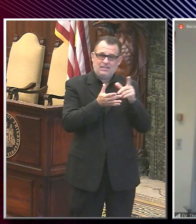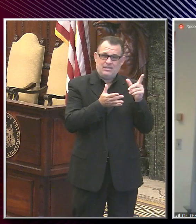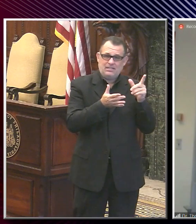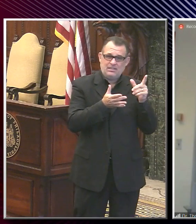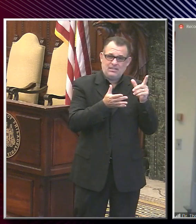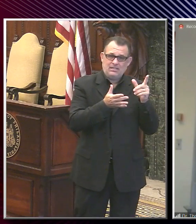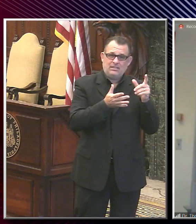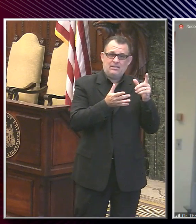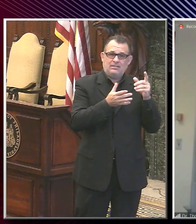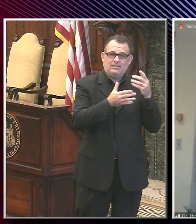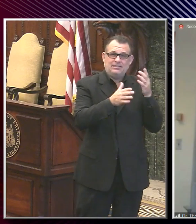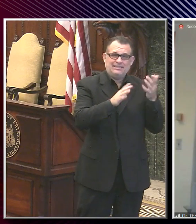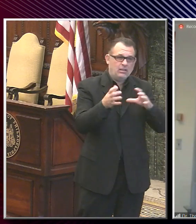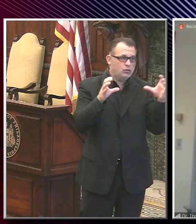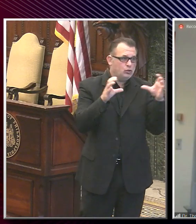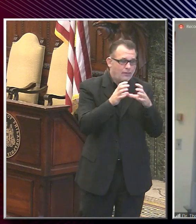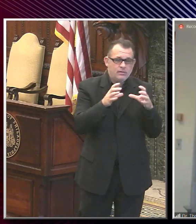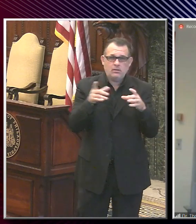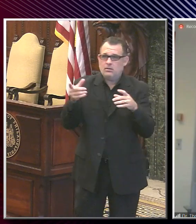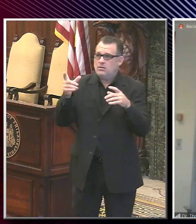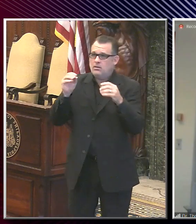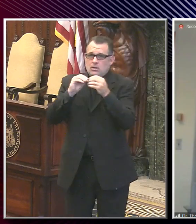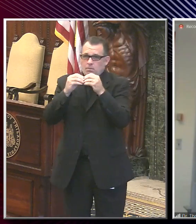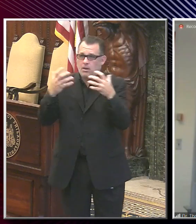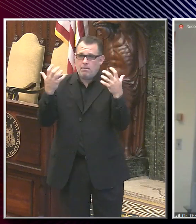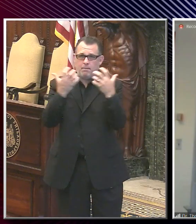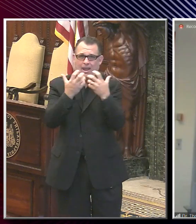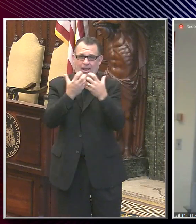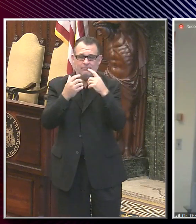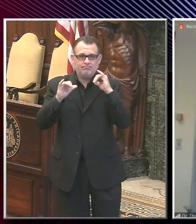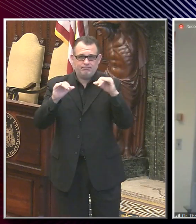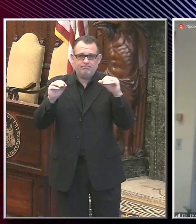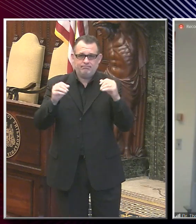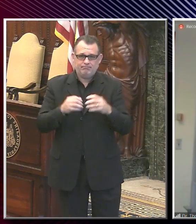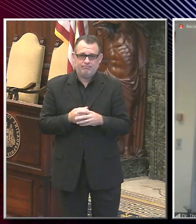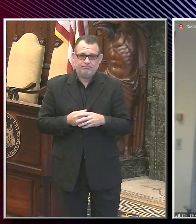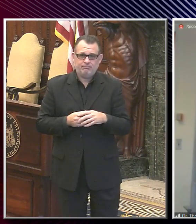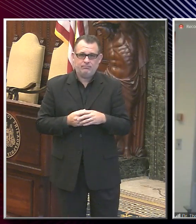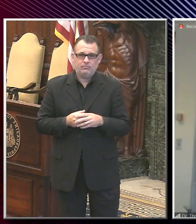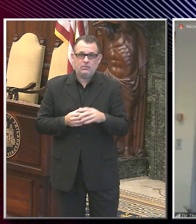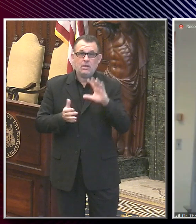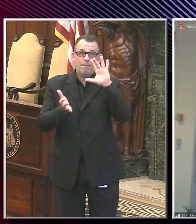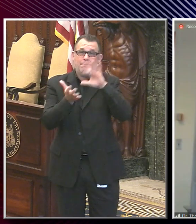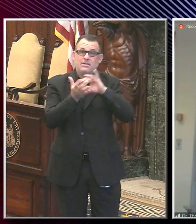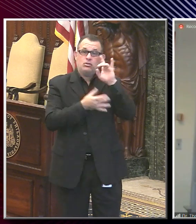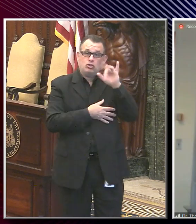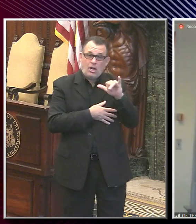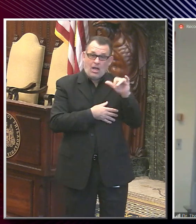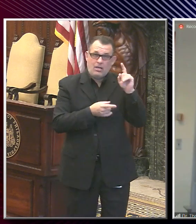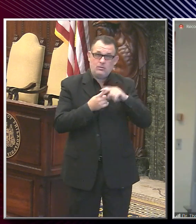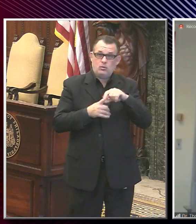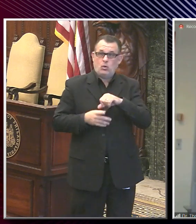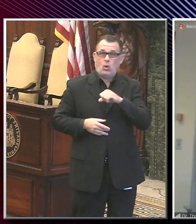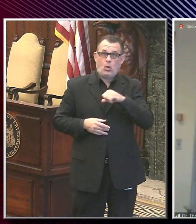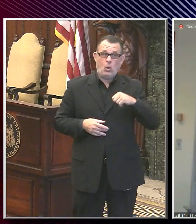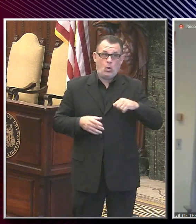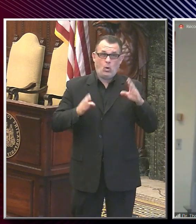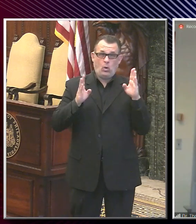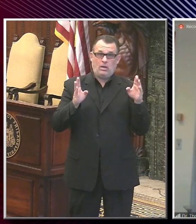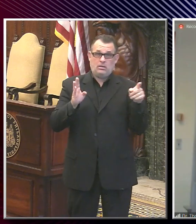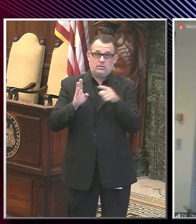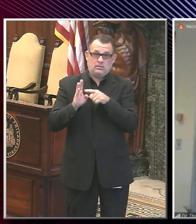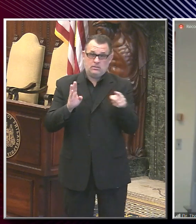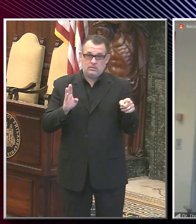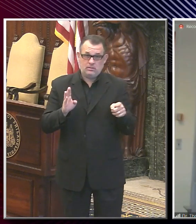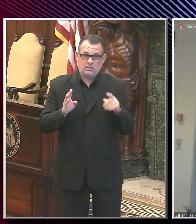deaths. And from the mid-July to mid-August, we did see what looked like a small increase in the number